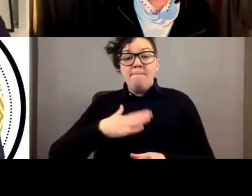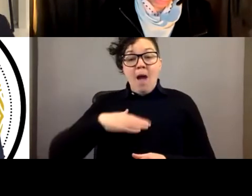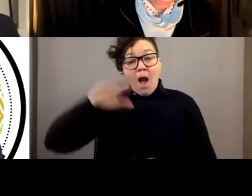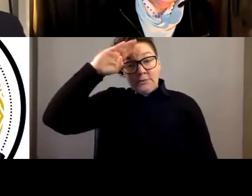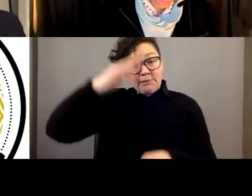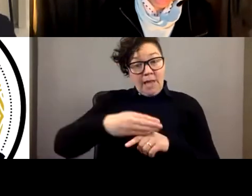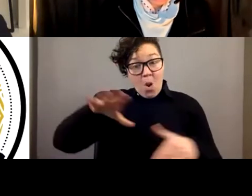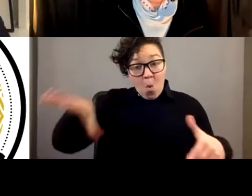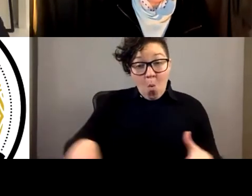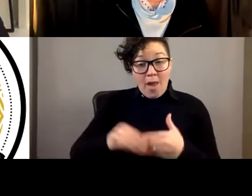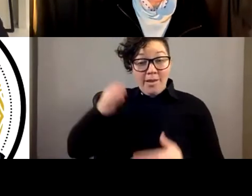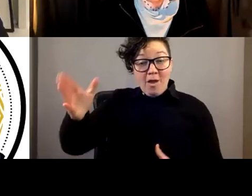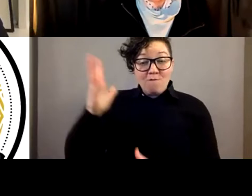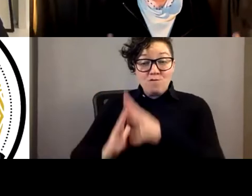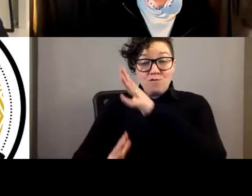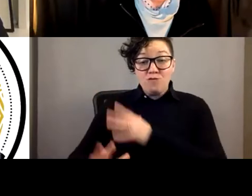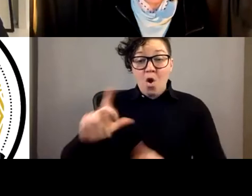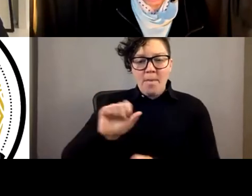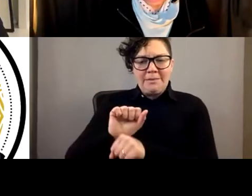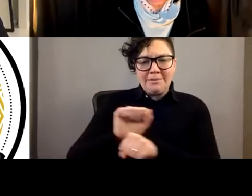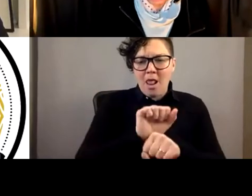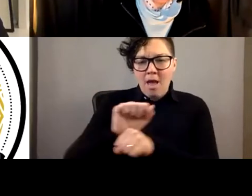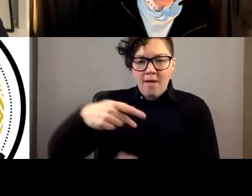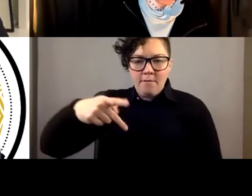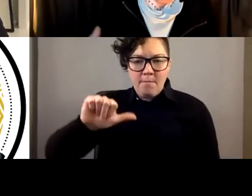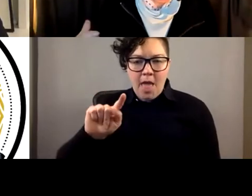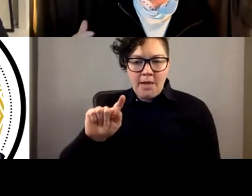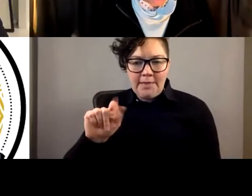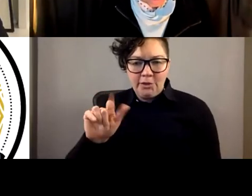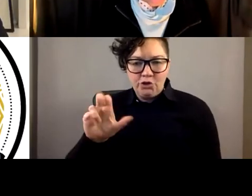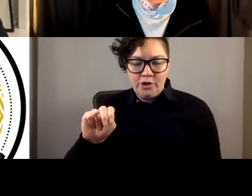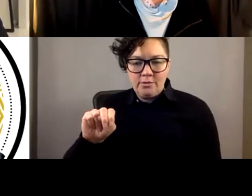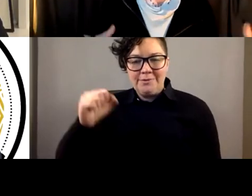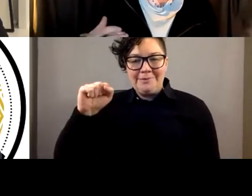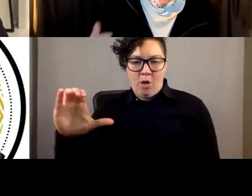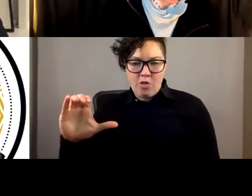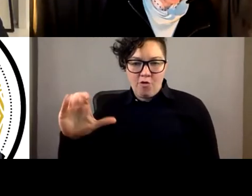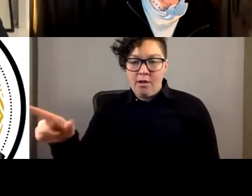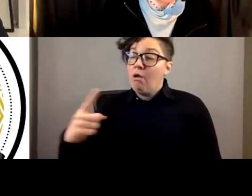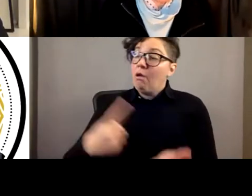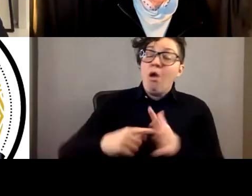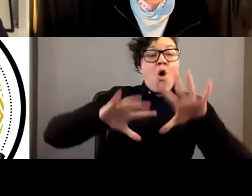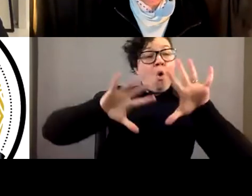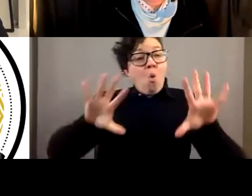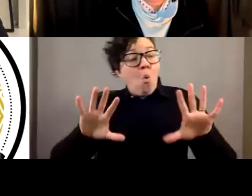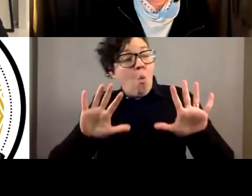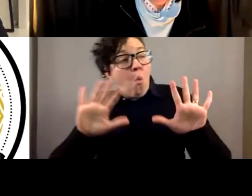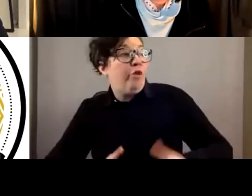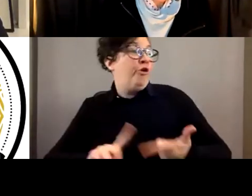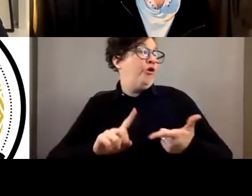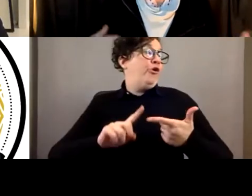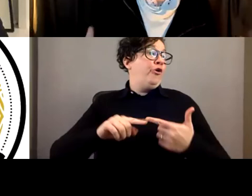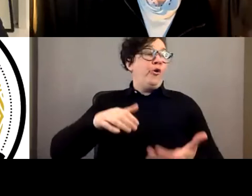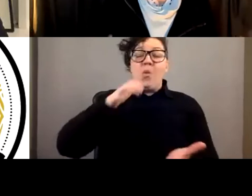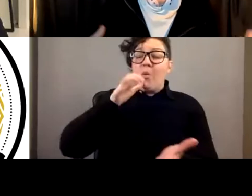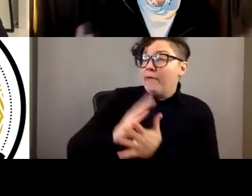South Carolina. And the man was discussing very ordinary things, the weather, the bride, how much wine was served, what music they played.